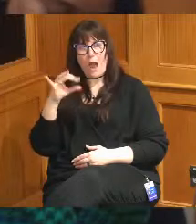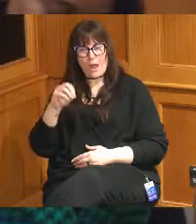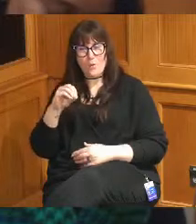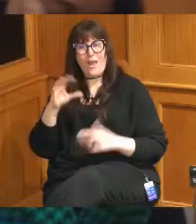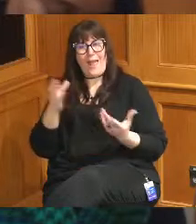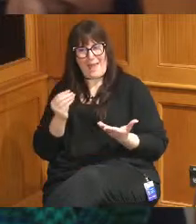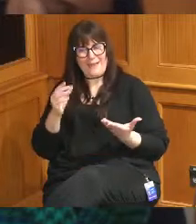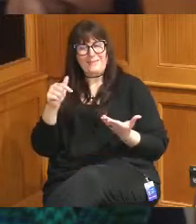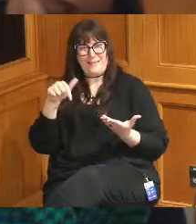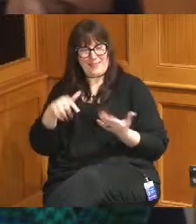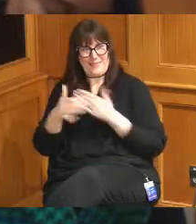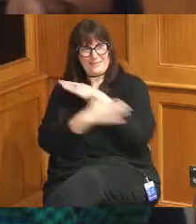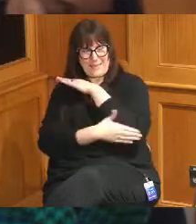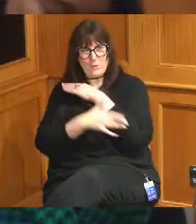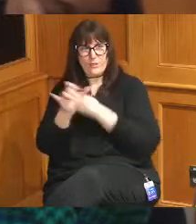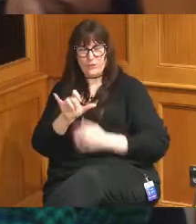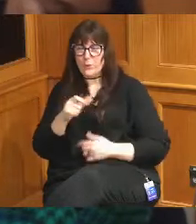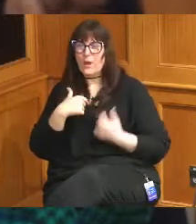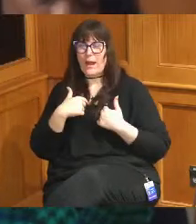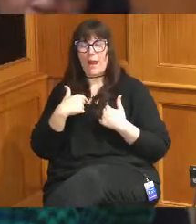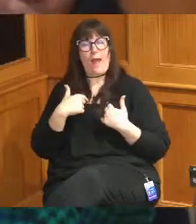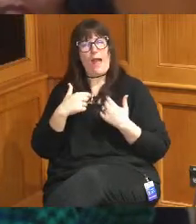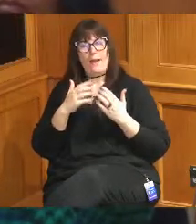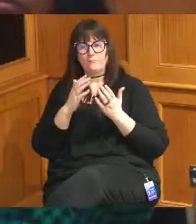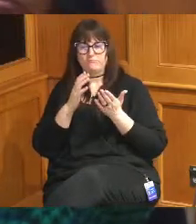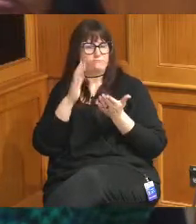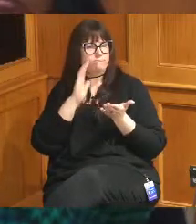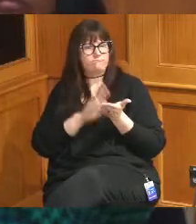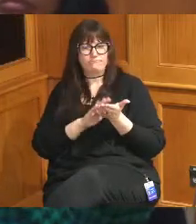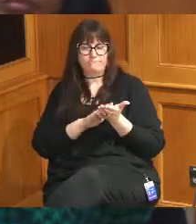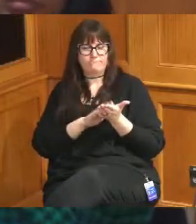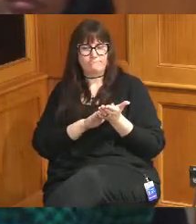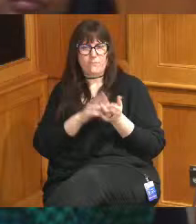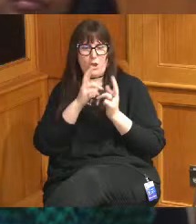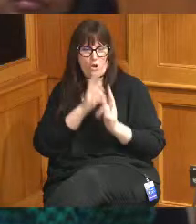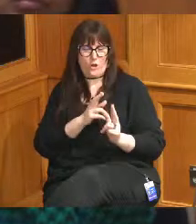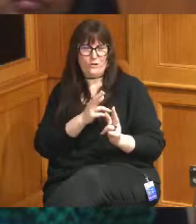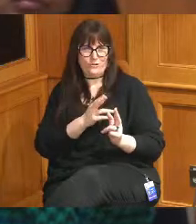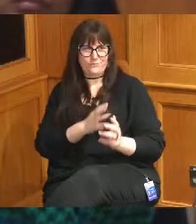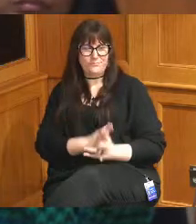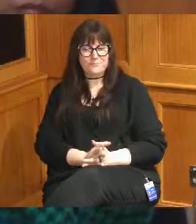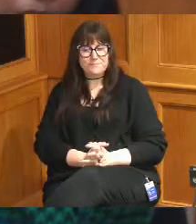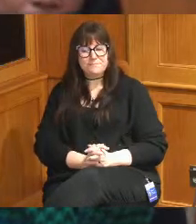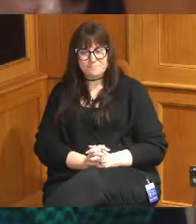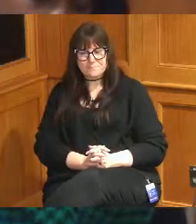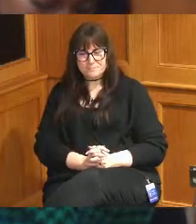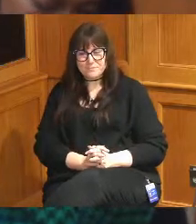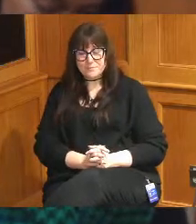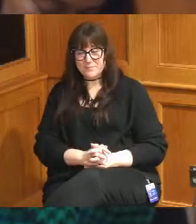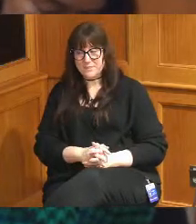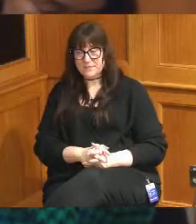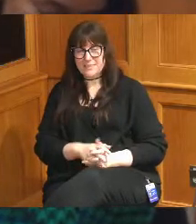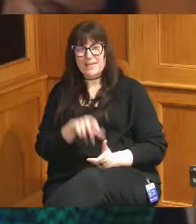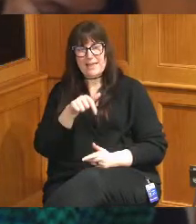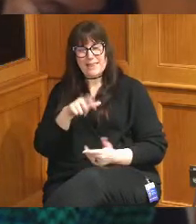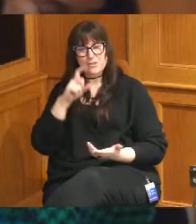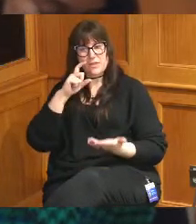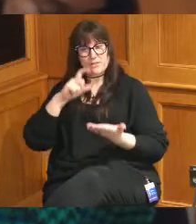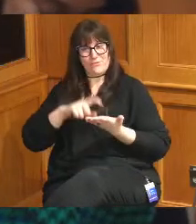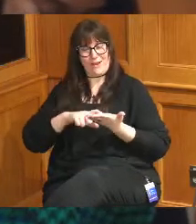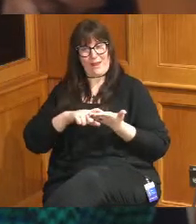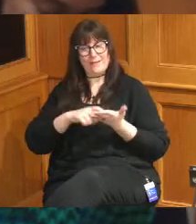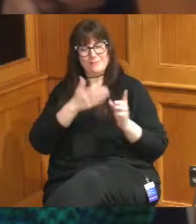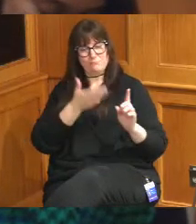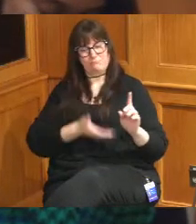county. And it is really a pleasure and an honor to recognize you today. So this is a proclamation in recognition of